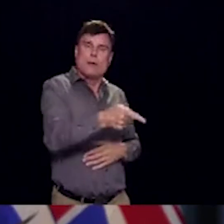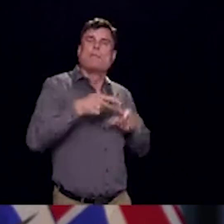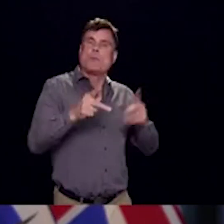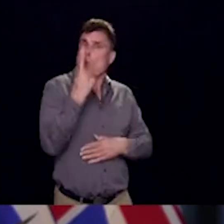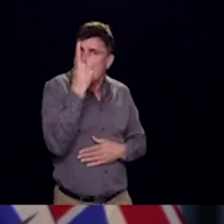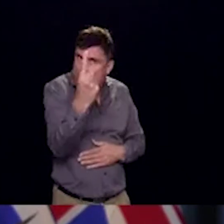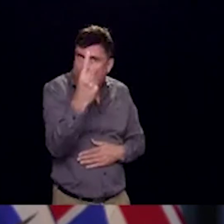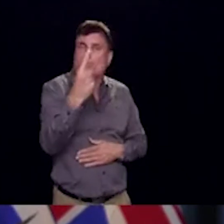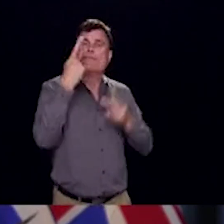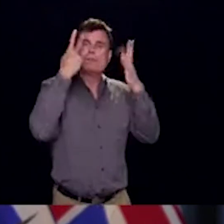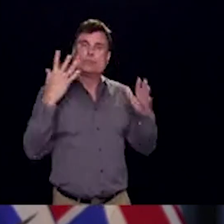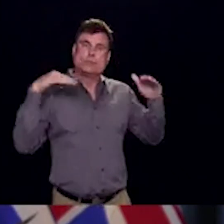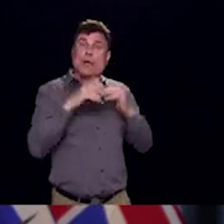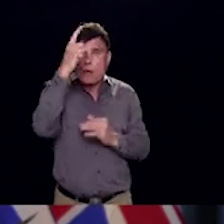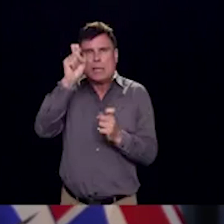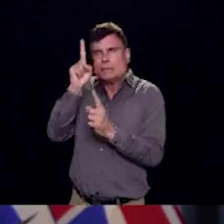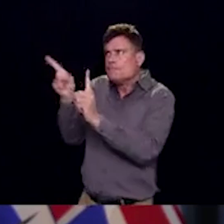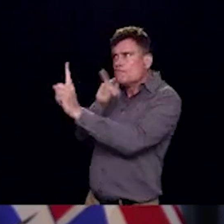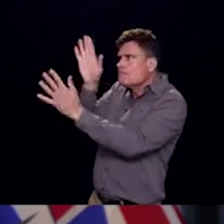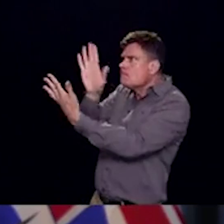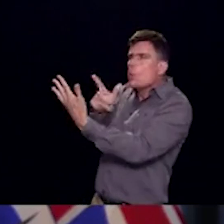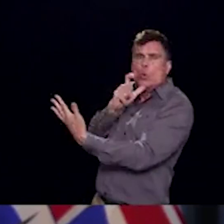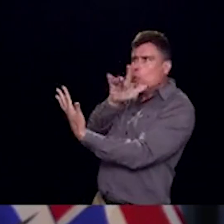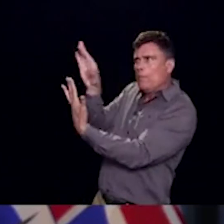spaces, and in some cases in single rooms.